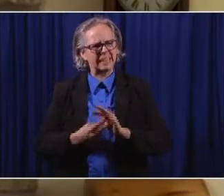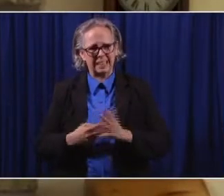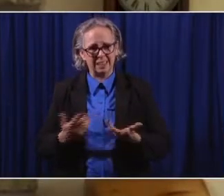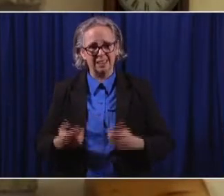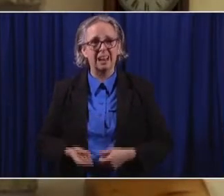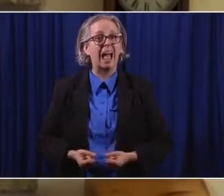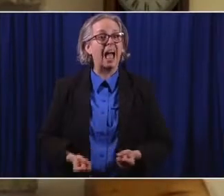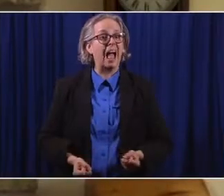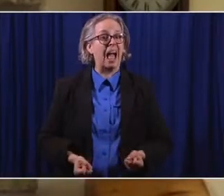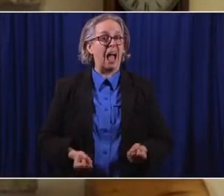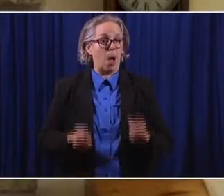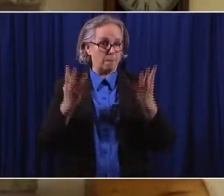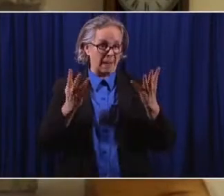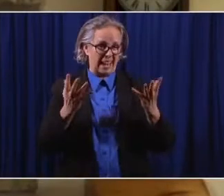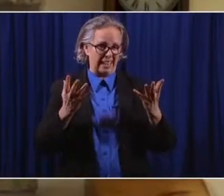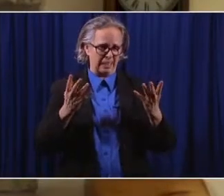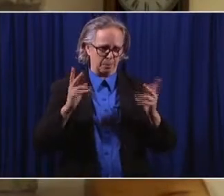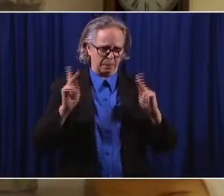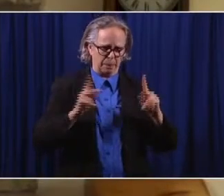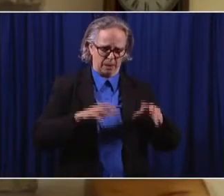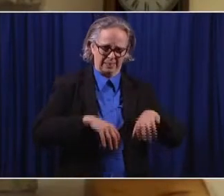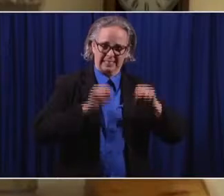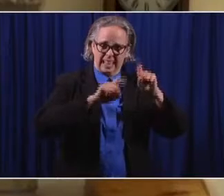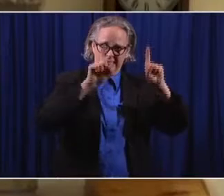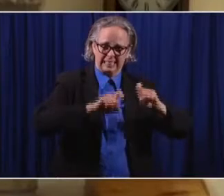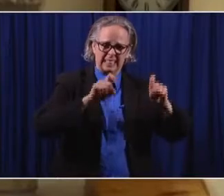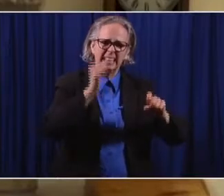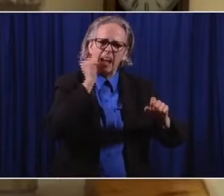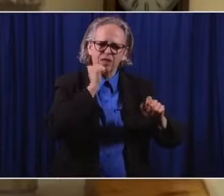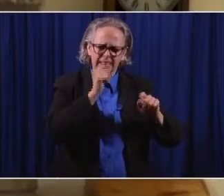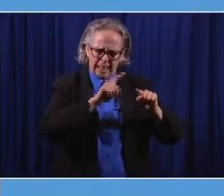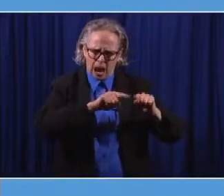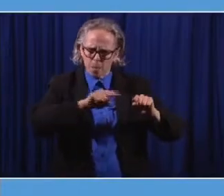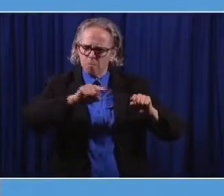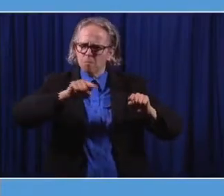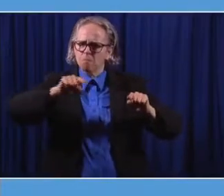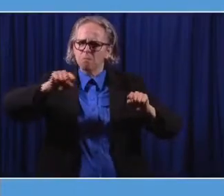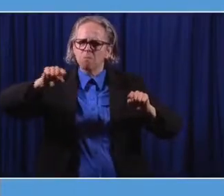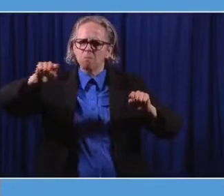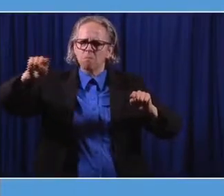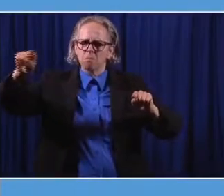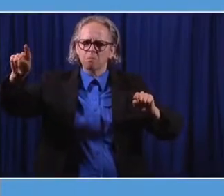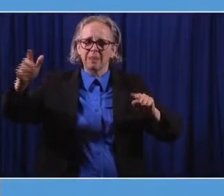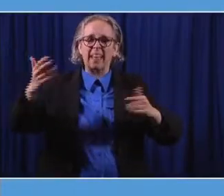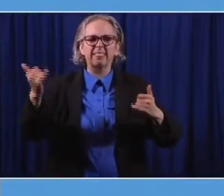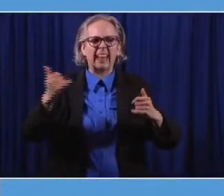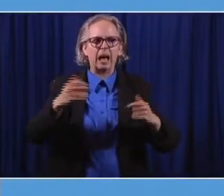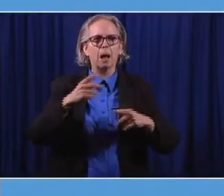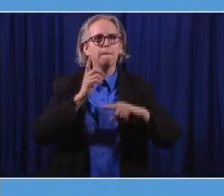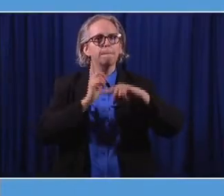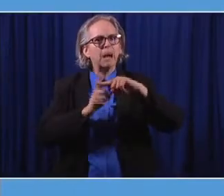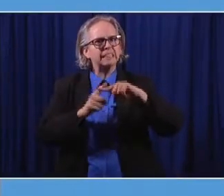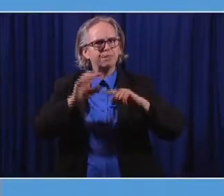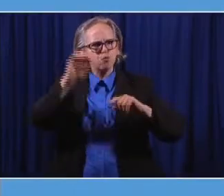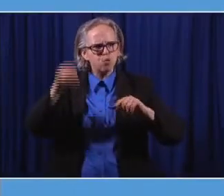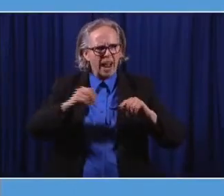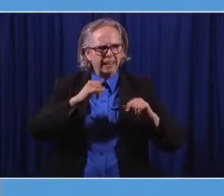then it also shows on the chart the positivity. And